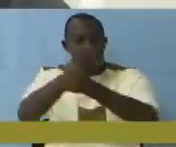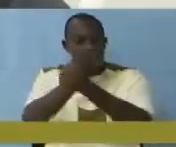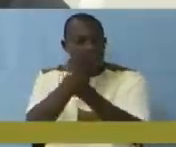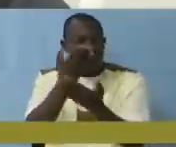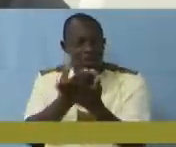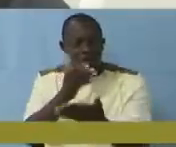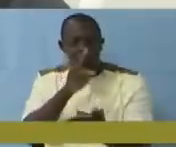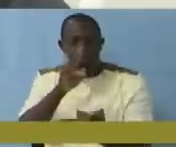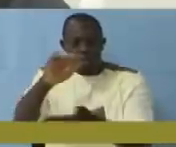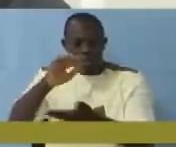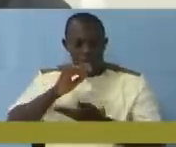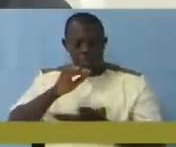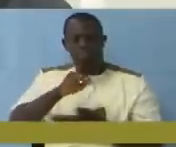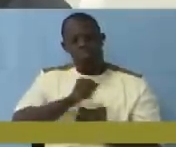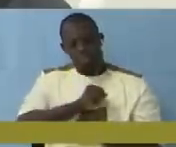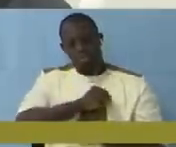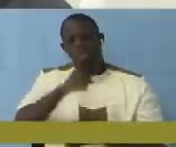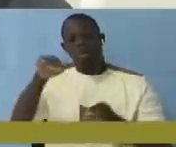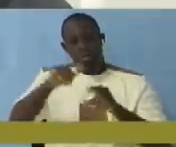That's him.